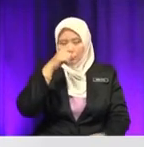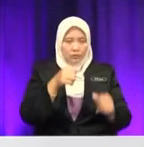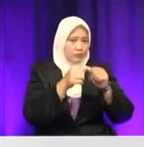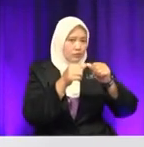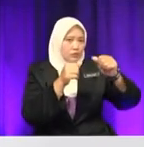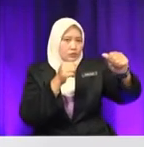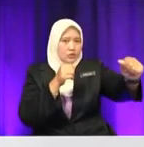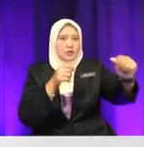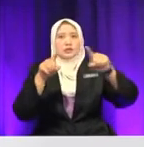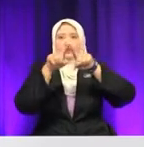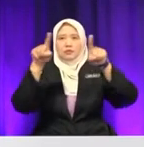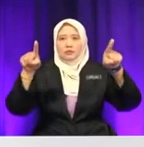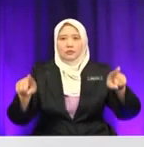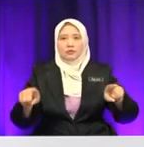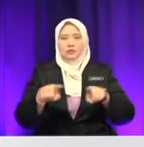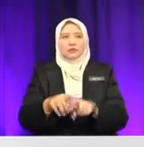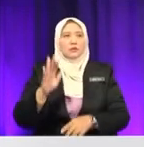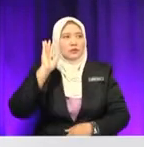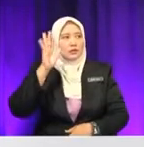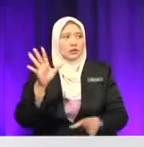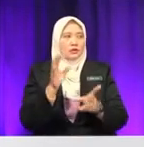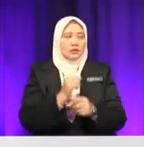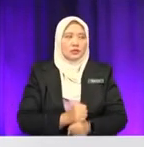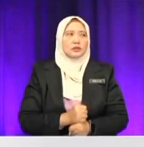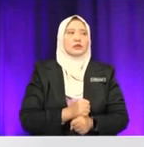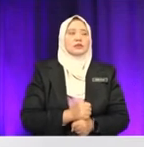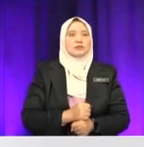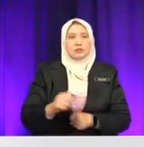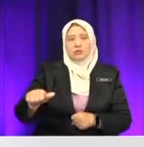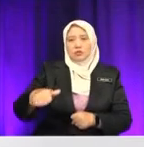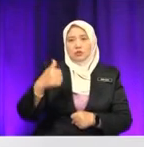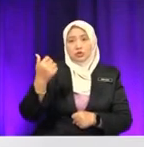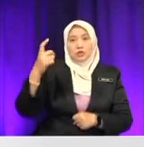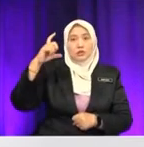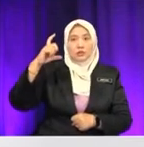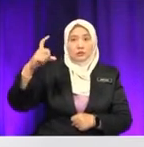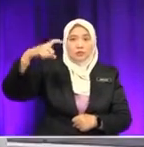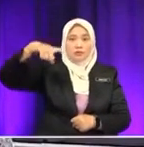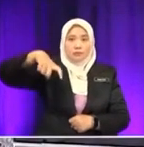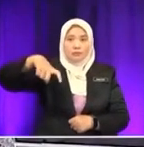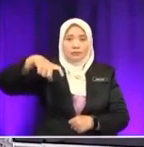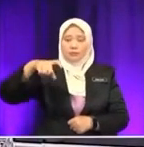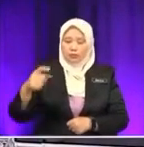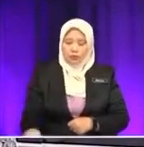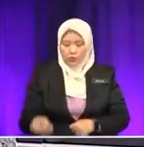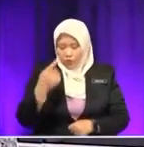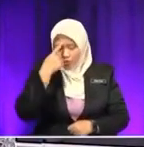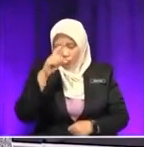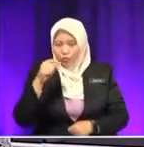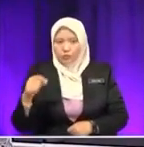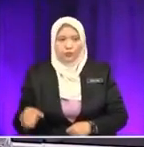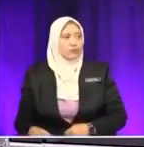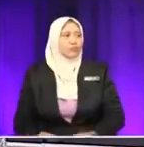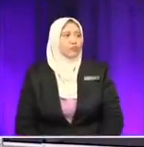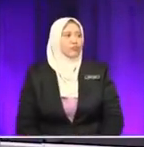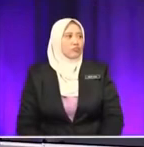can get that, you are on the right track. Okay. So now, let us ask our friends here to share